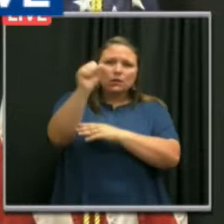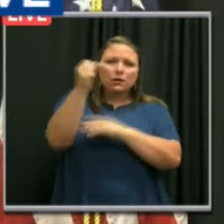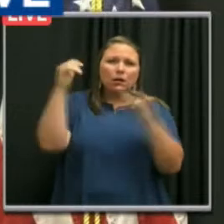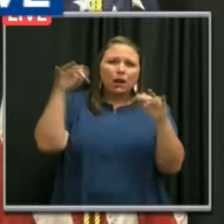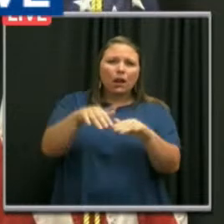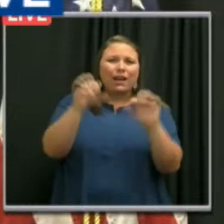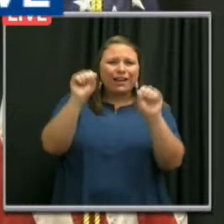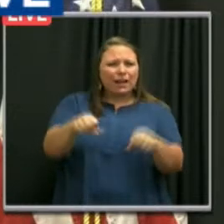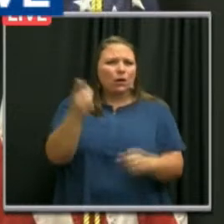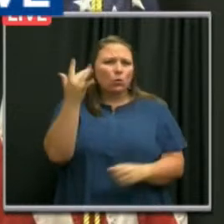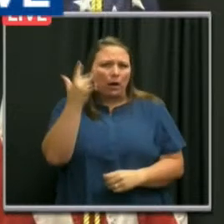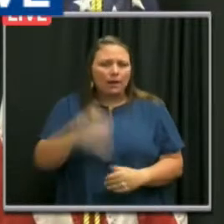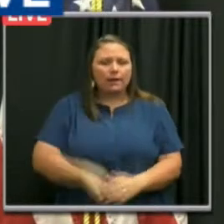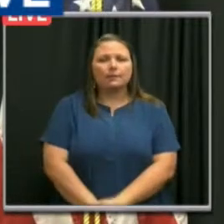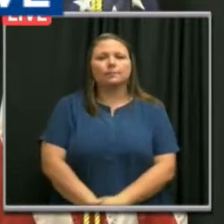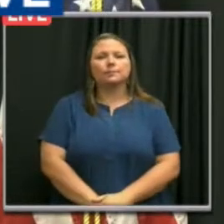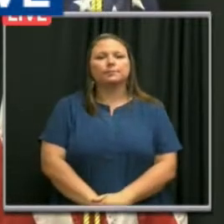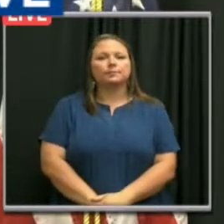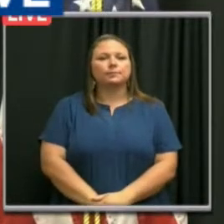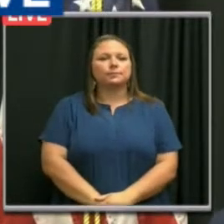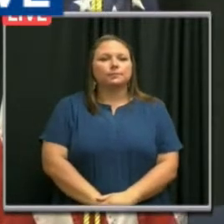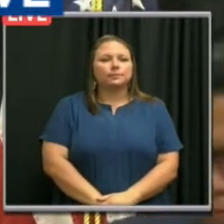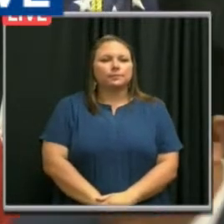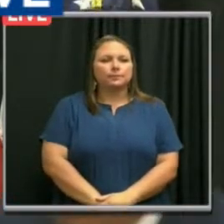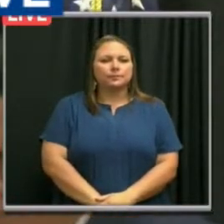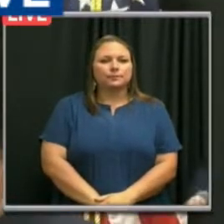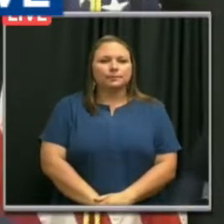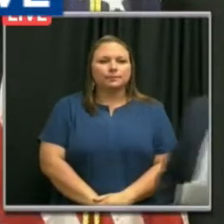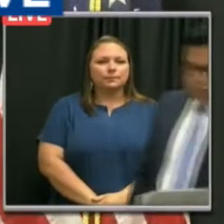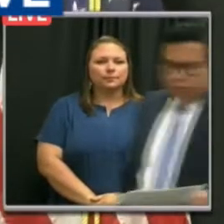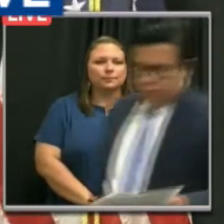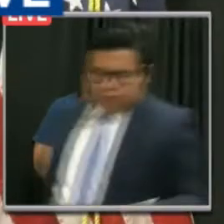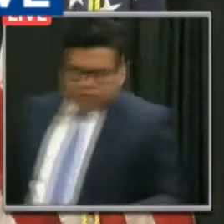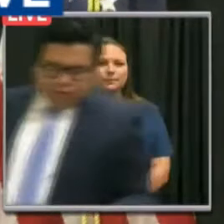Thank you, Elizabeth. Mayor Cooper.